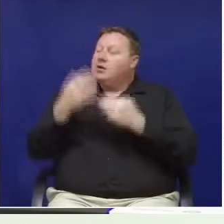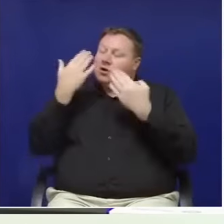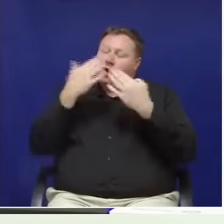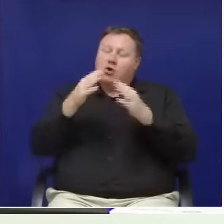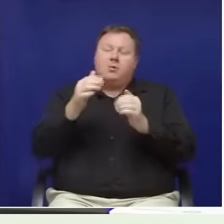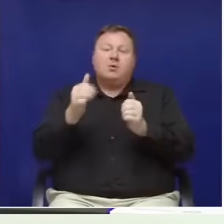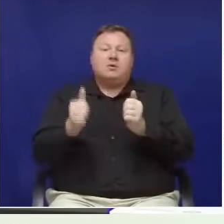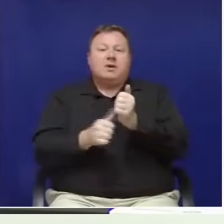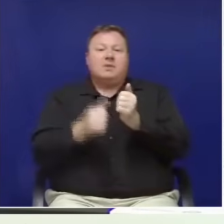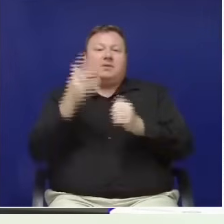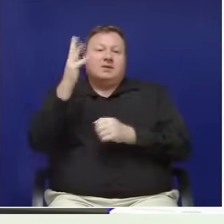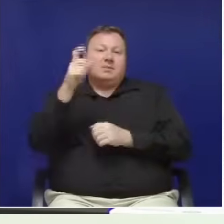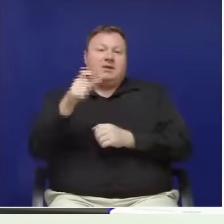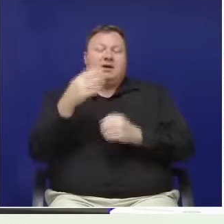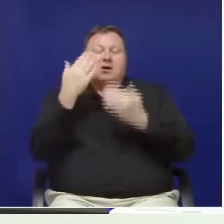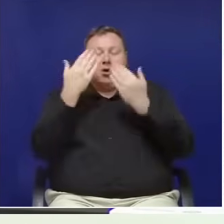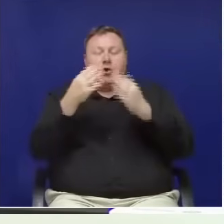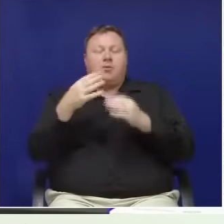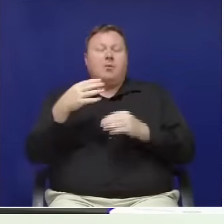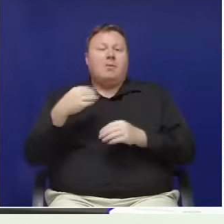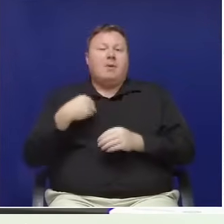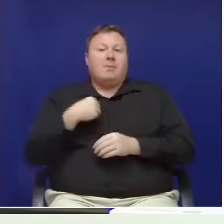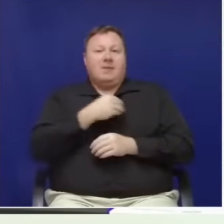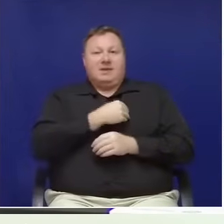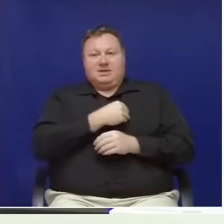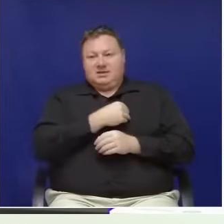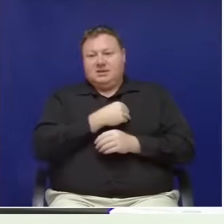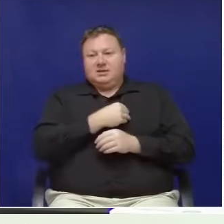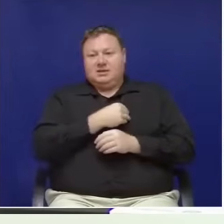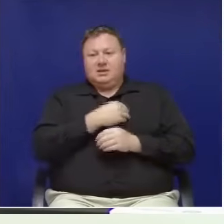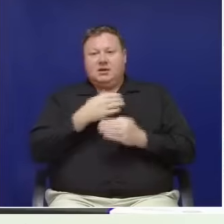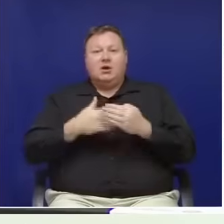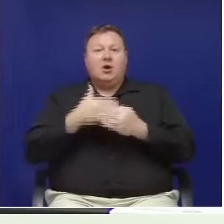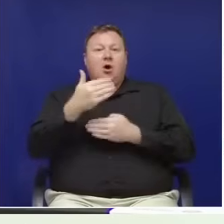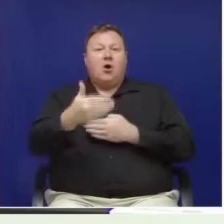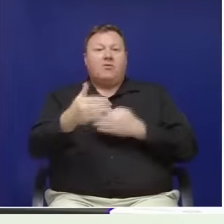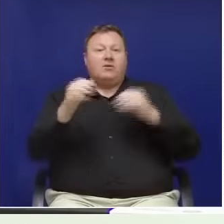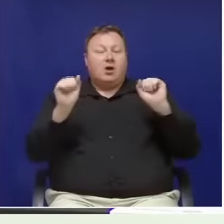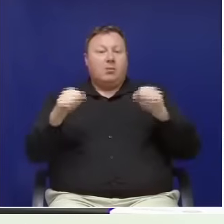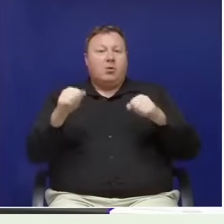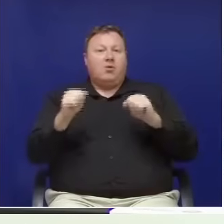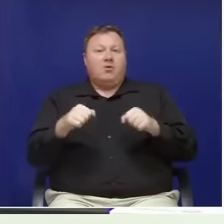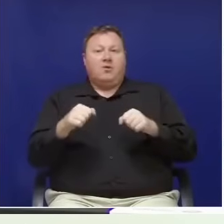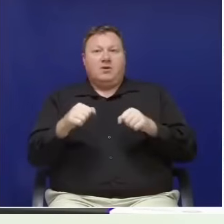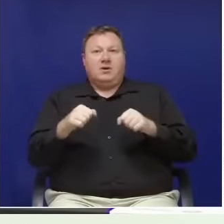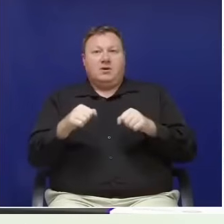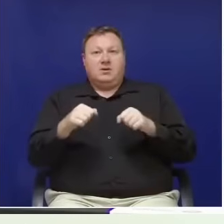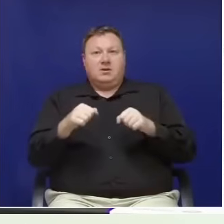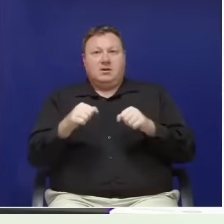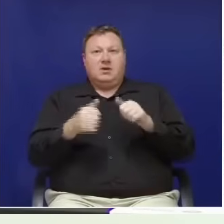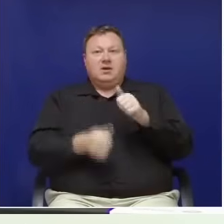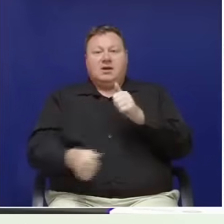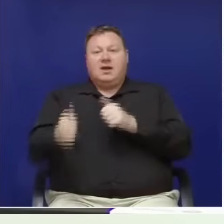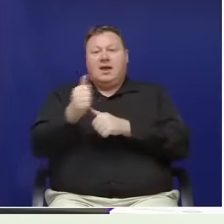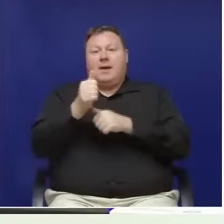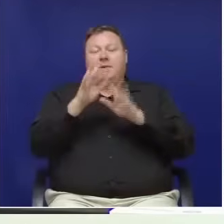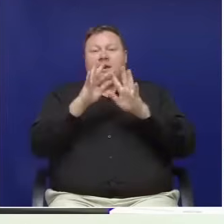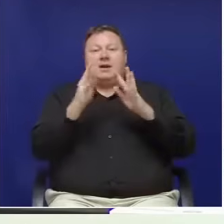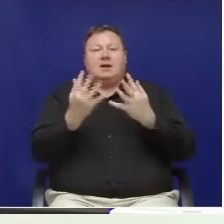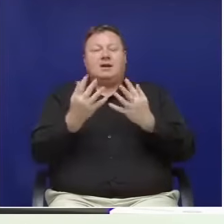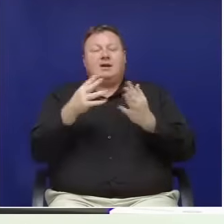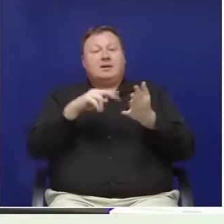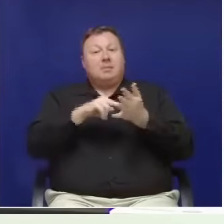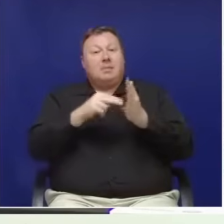members, following the approval by Cabinet of the Blueprint